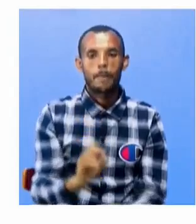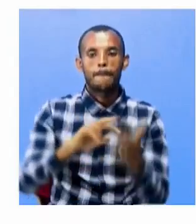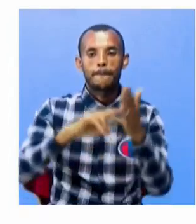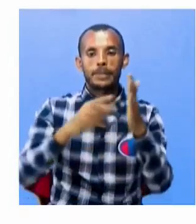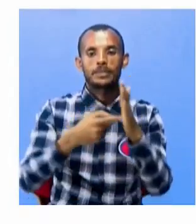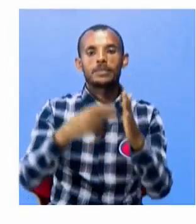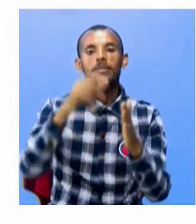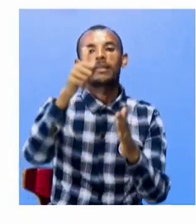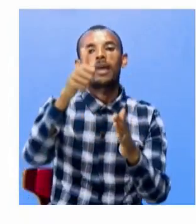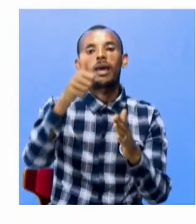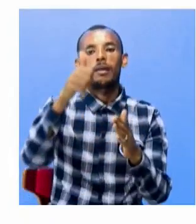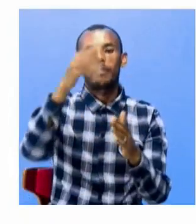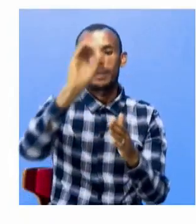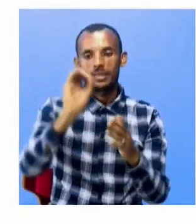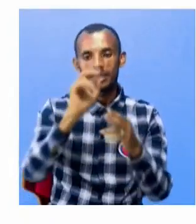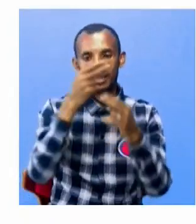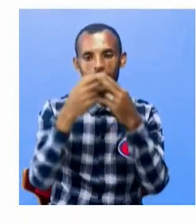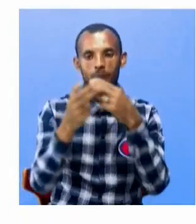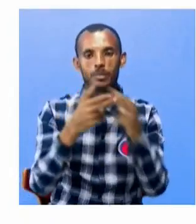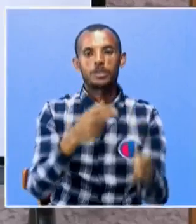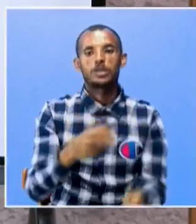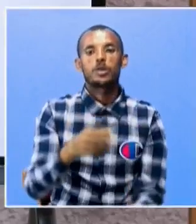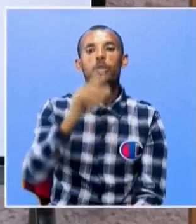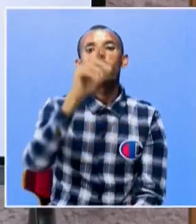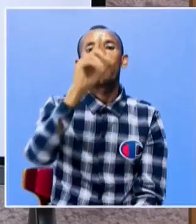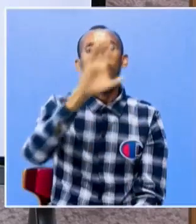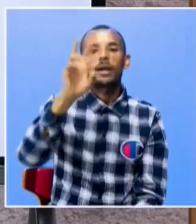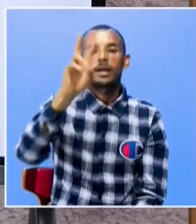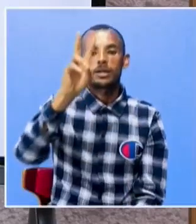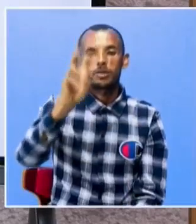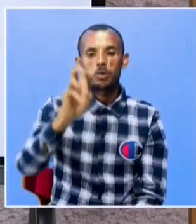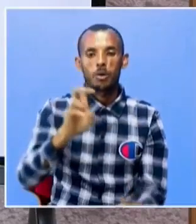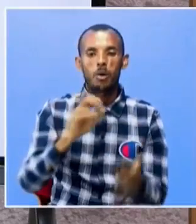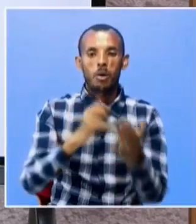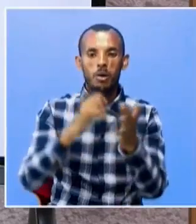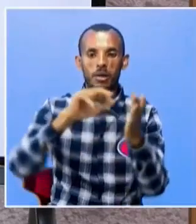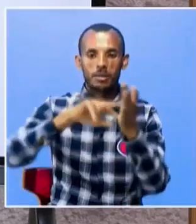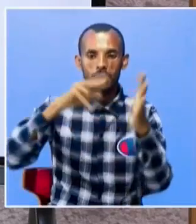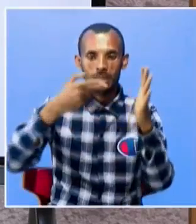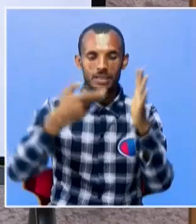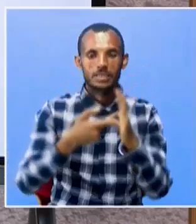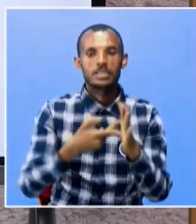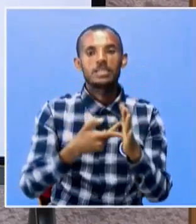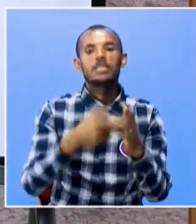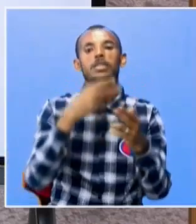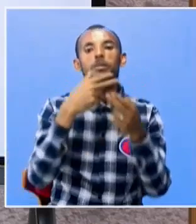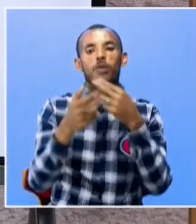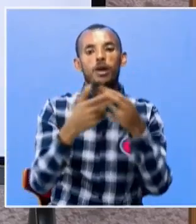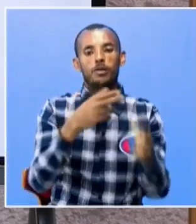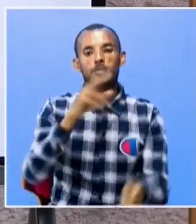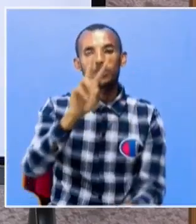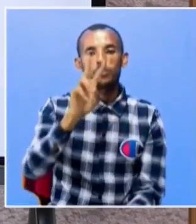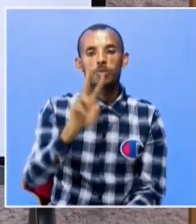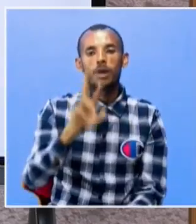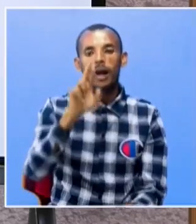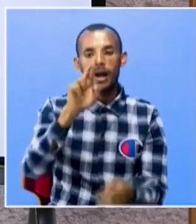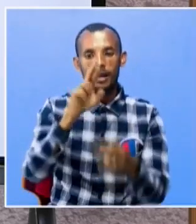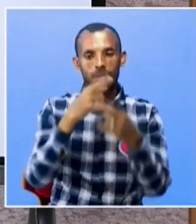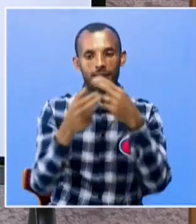times 120. In other words, this means it is the product of the two, rate times